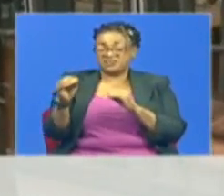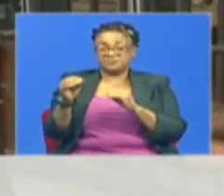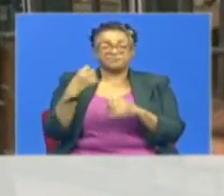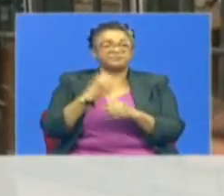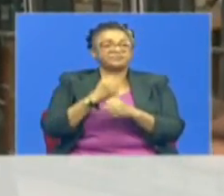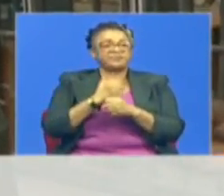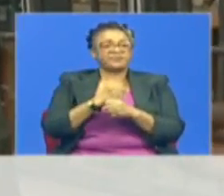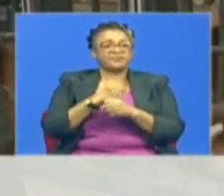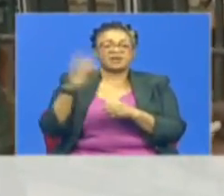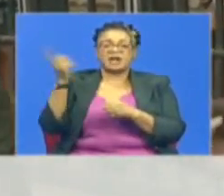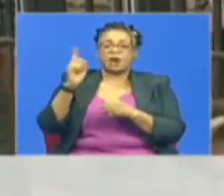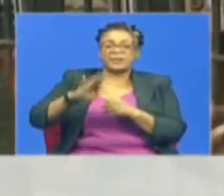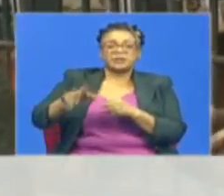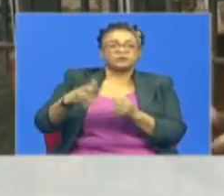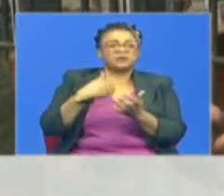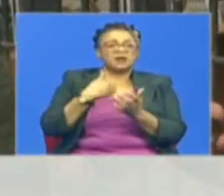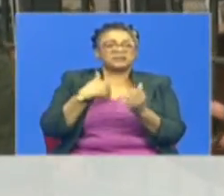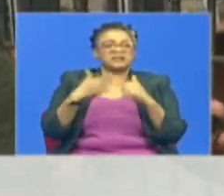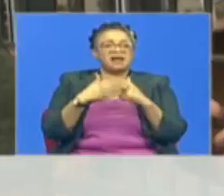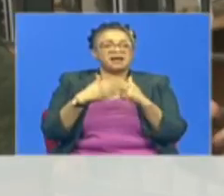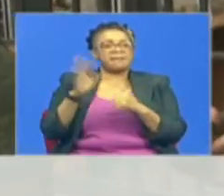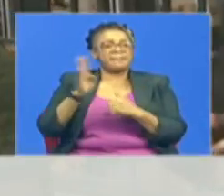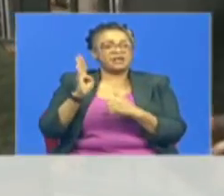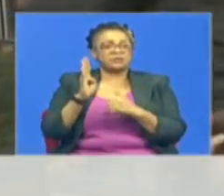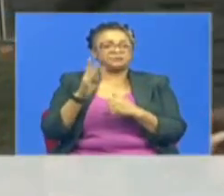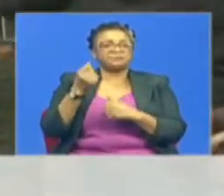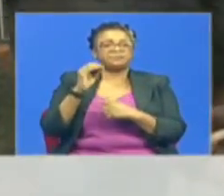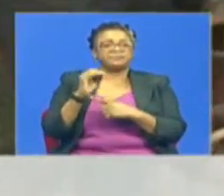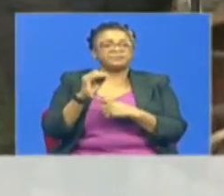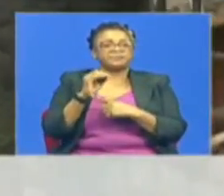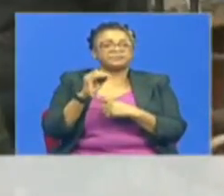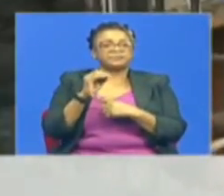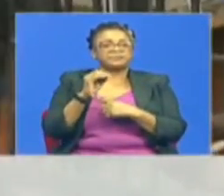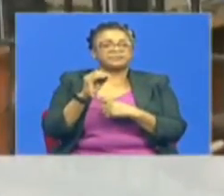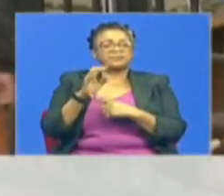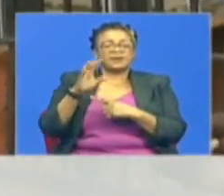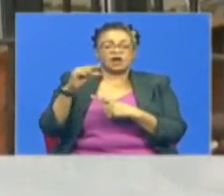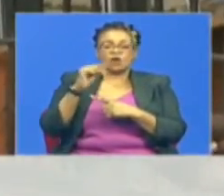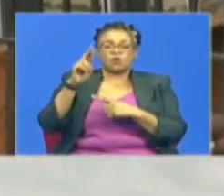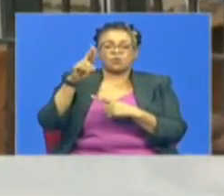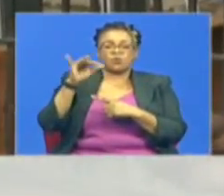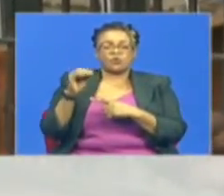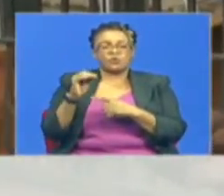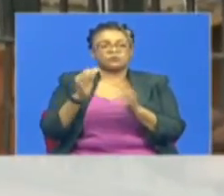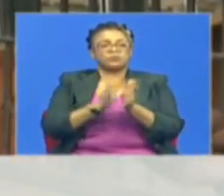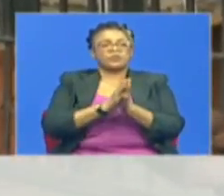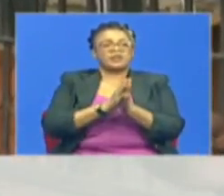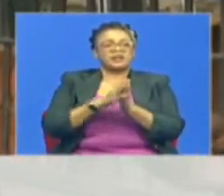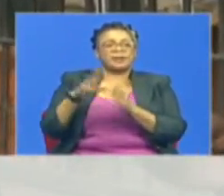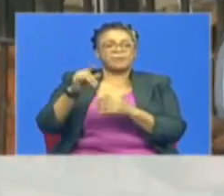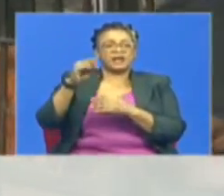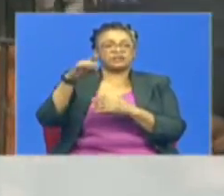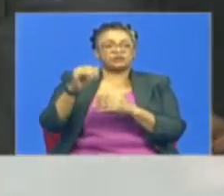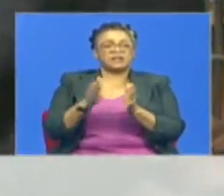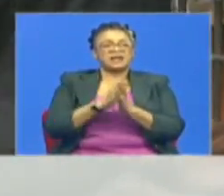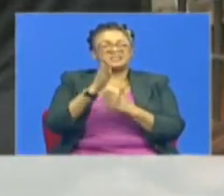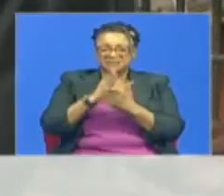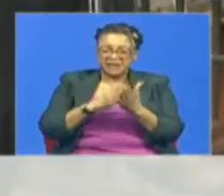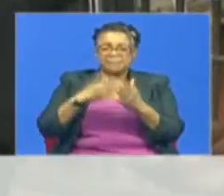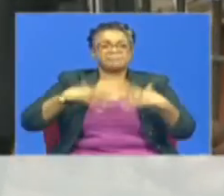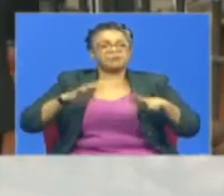the Nairobi County has 9 billion. So Abdi Hassan Guyo, together with Paul Kados and some people that they were